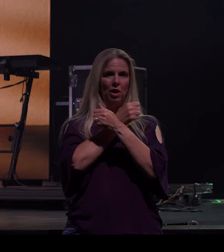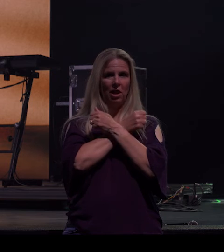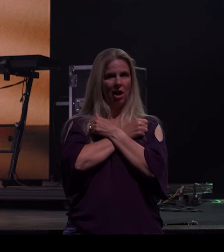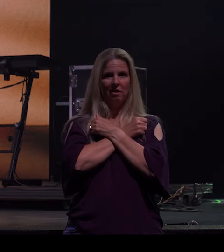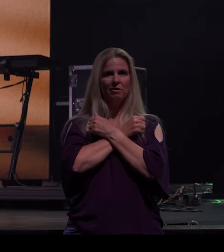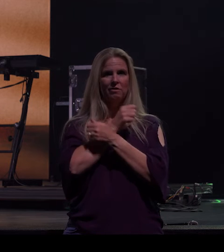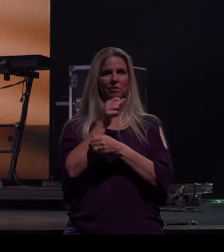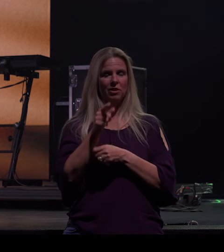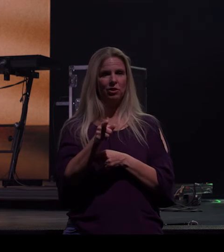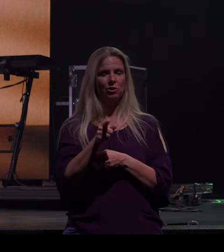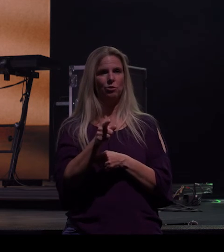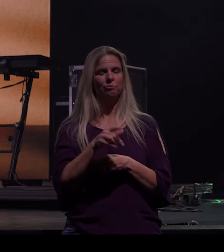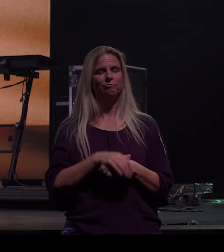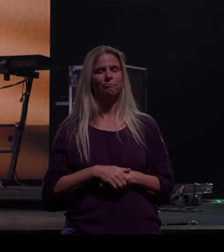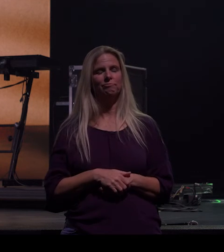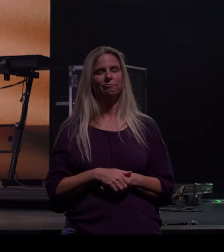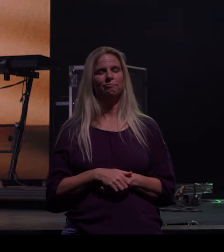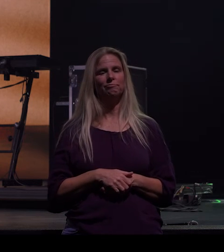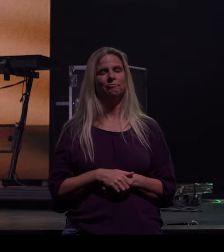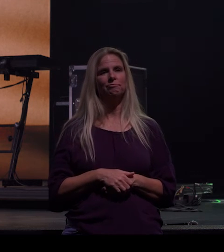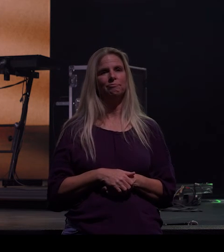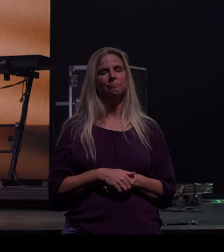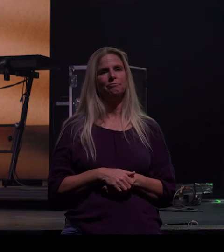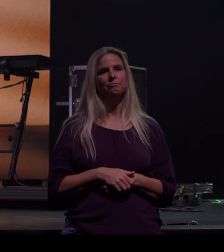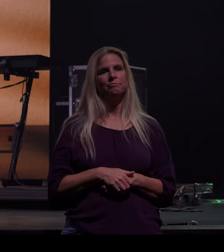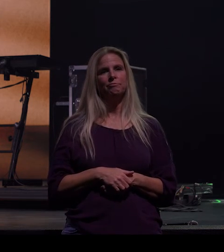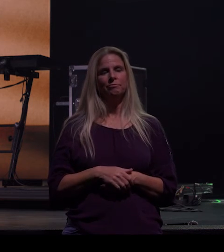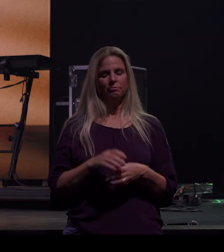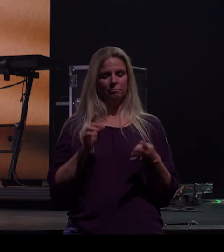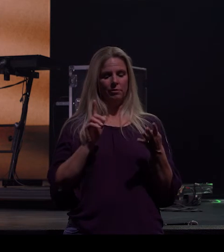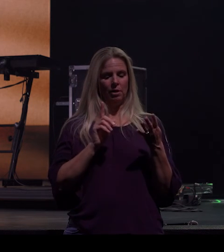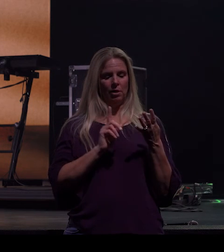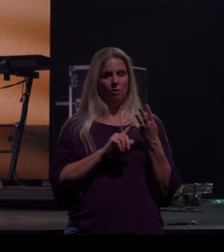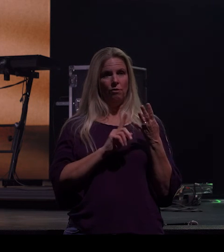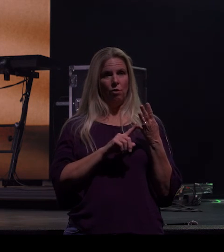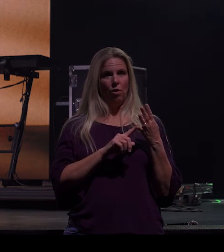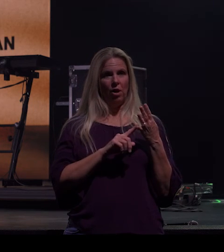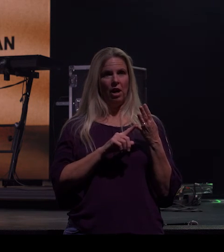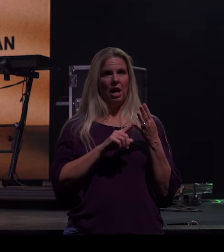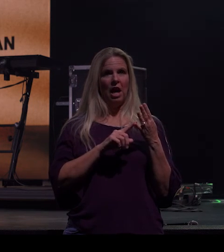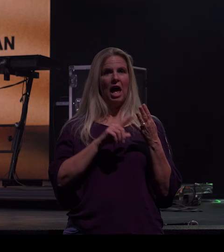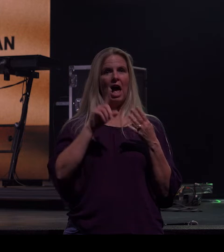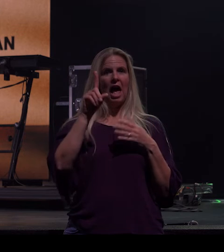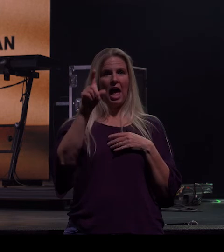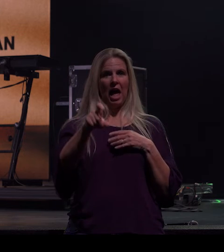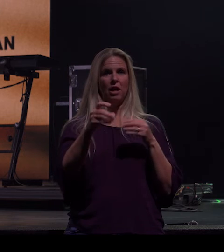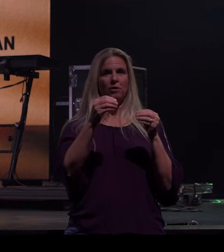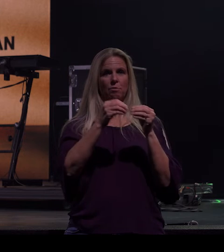best, loves you the most. That's going to be good advice. Here's number four. Ask more than one person.